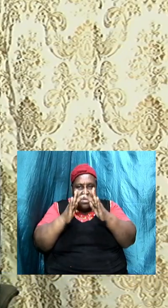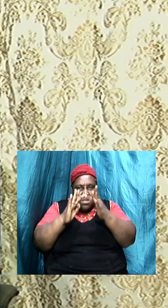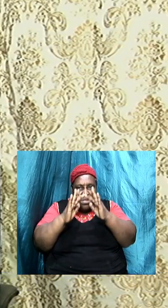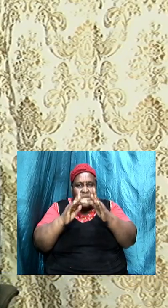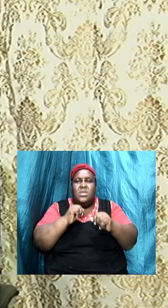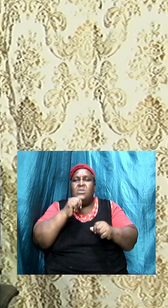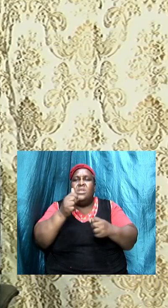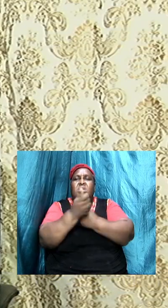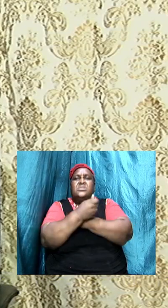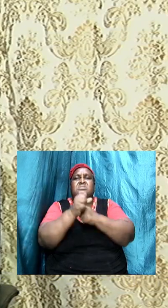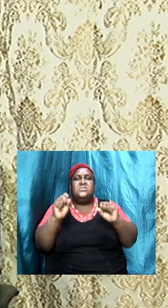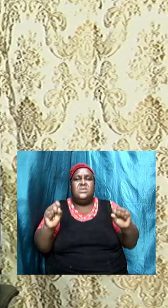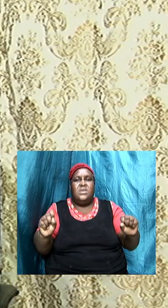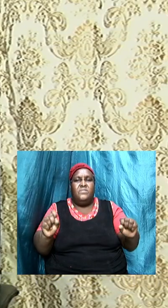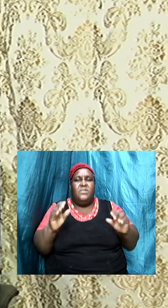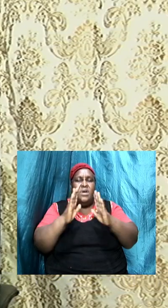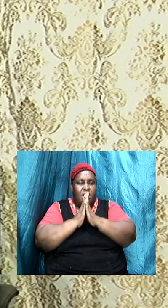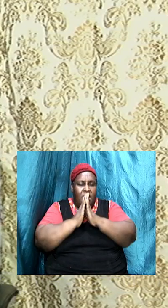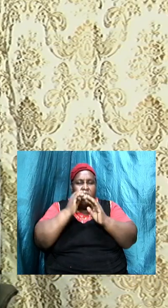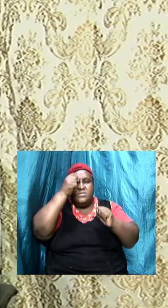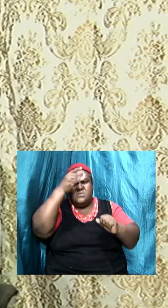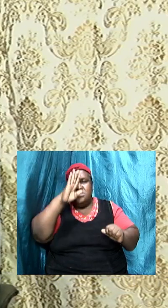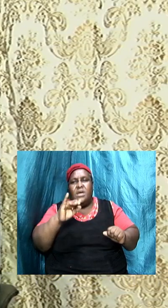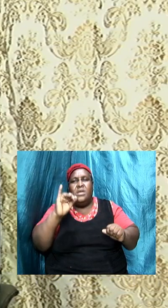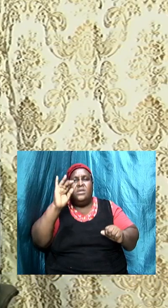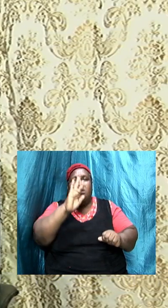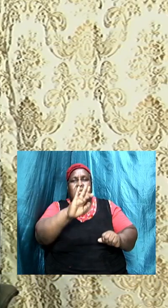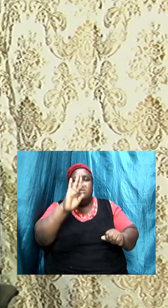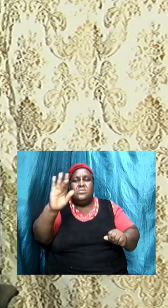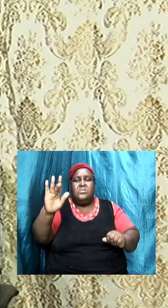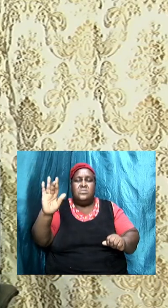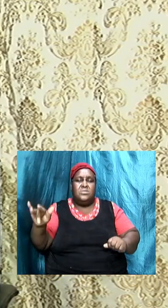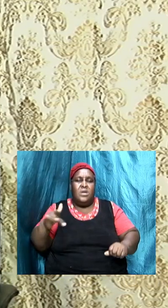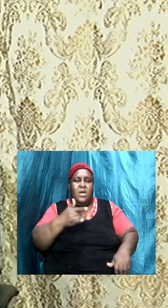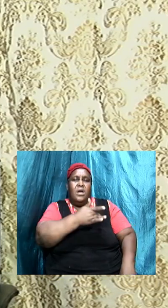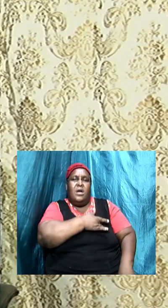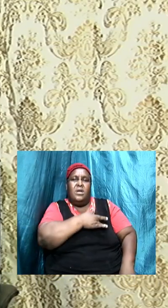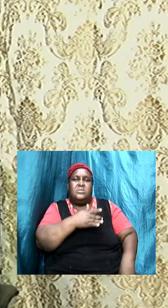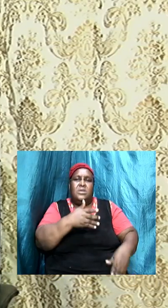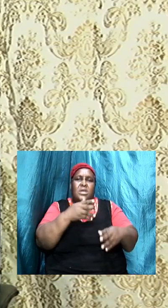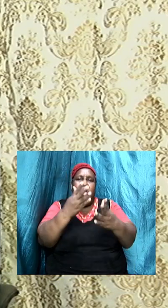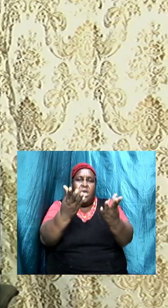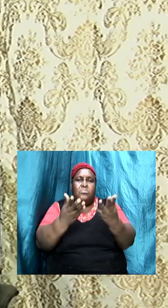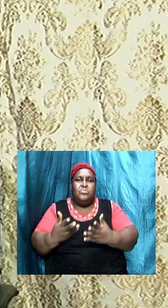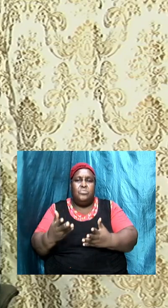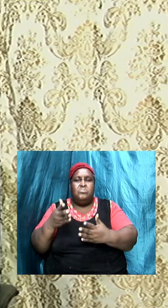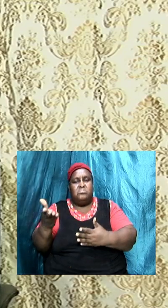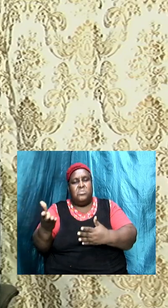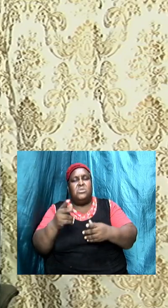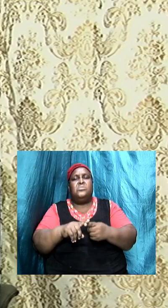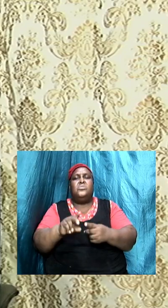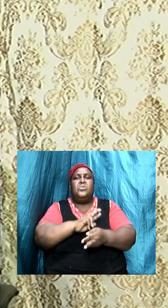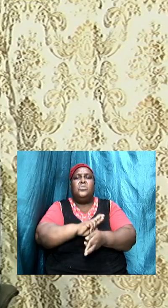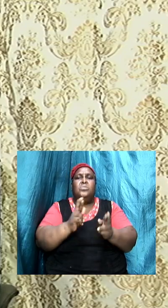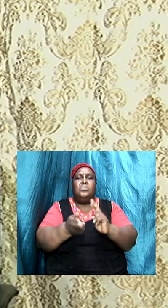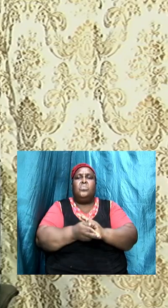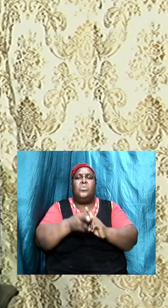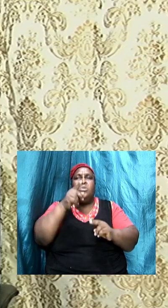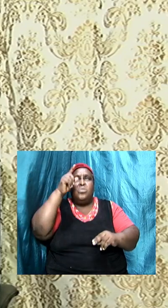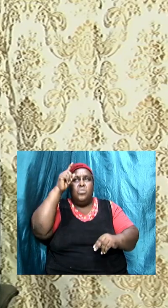is not saved, we ask, God, that you touch their hearts, that you bring them to repentance, and that